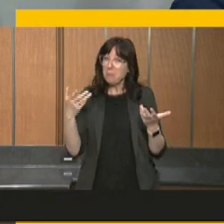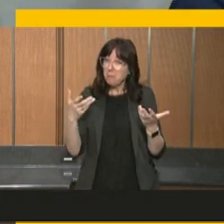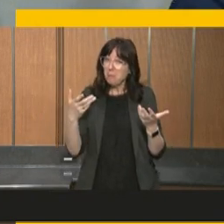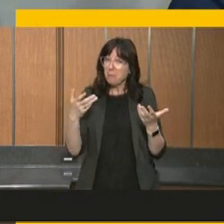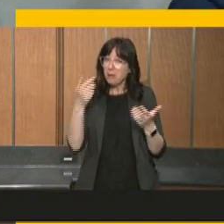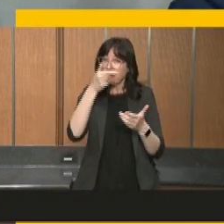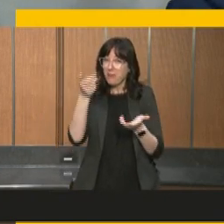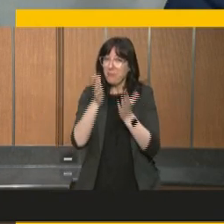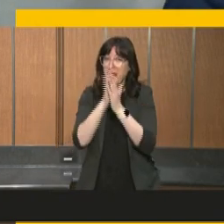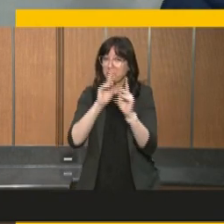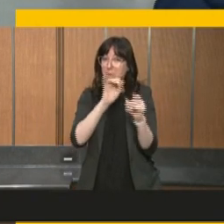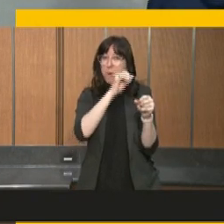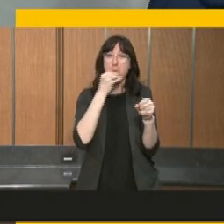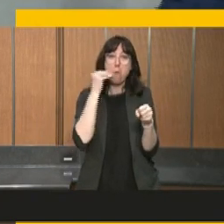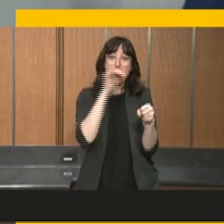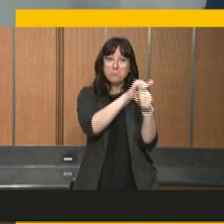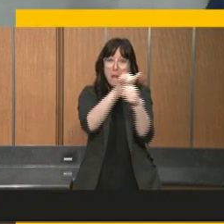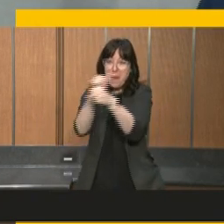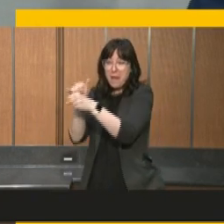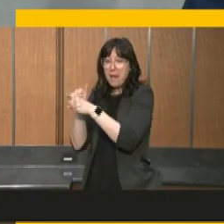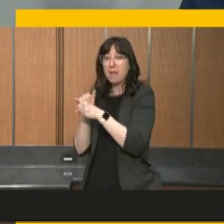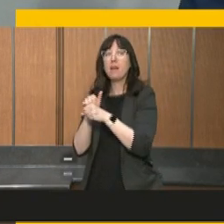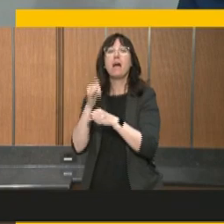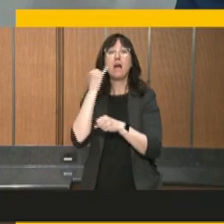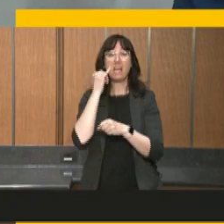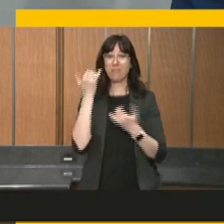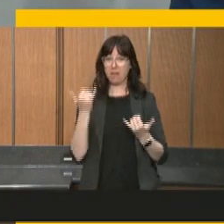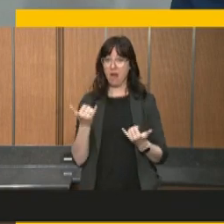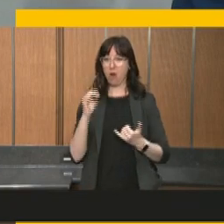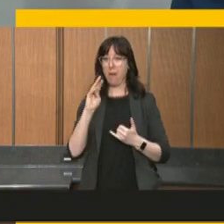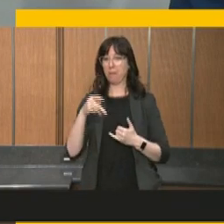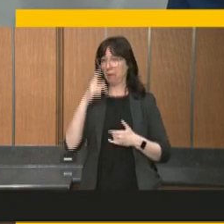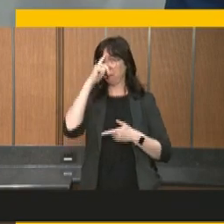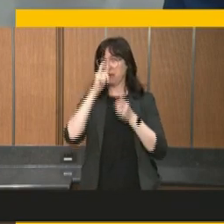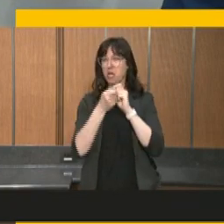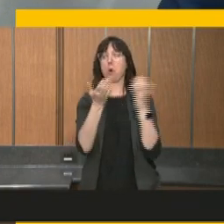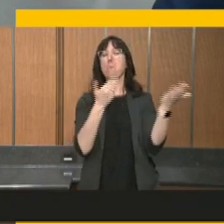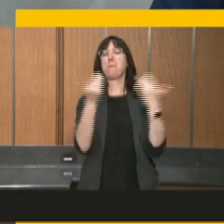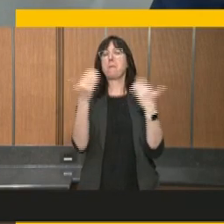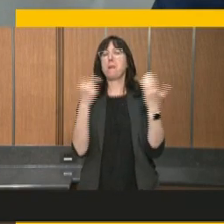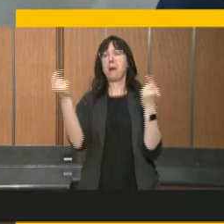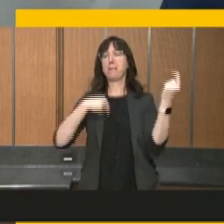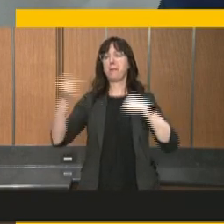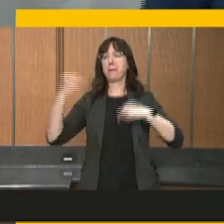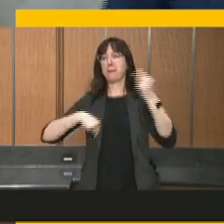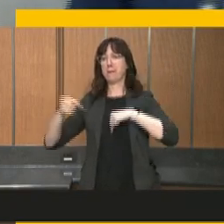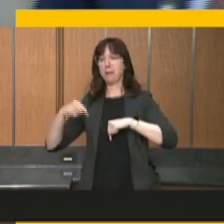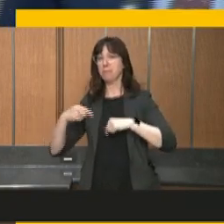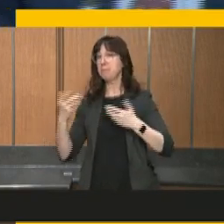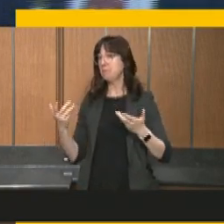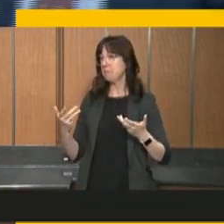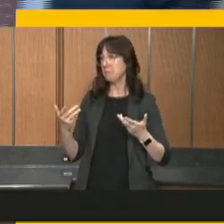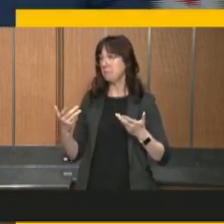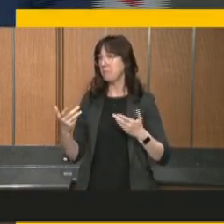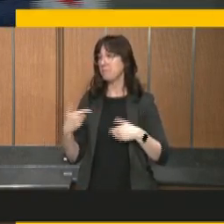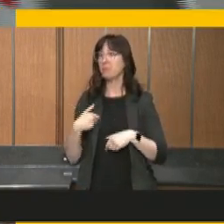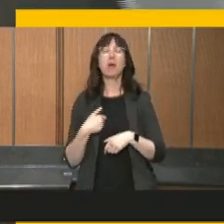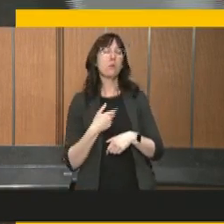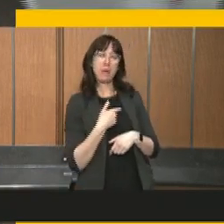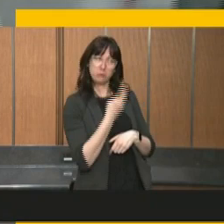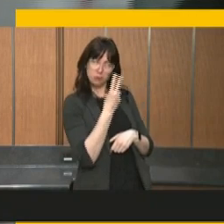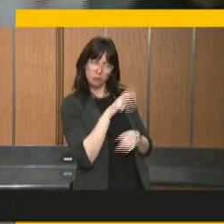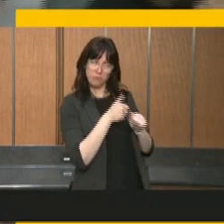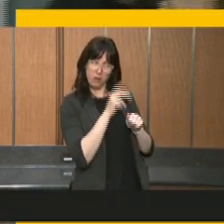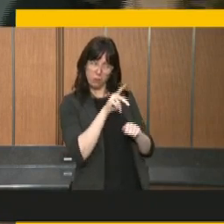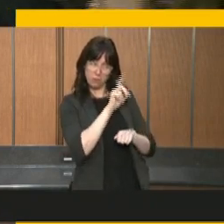request for people to stay home if you're recalling MPs and senators back from across the country. Okay, that was actually two follow-up questions, Justin,